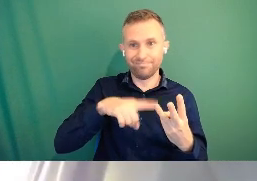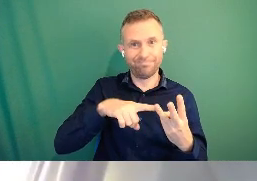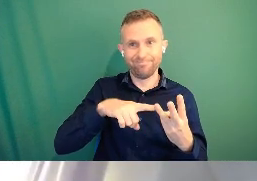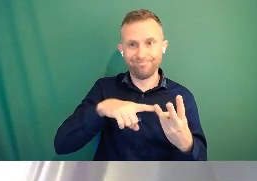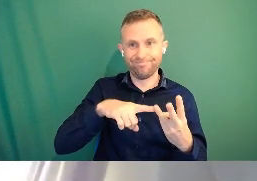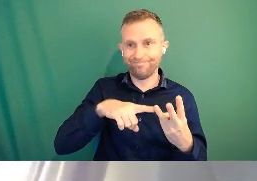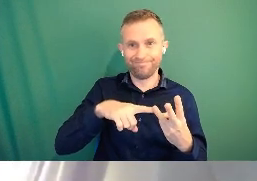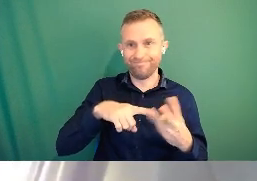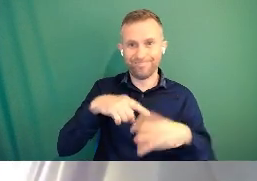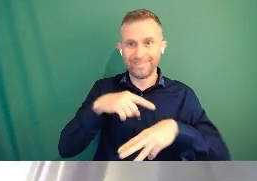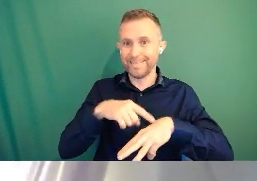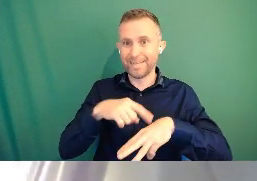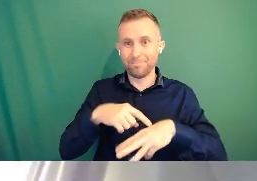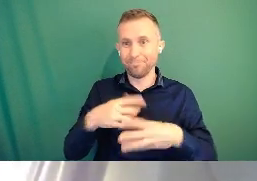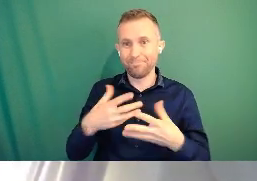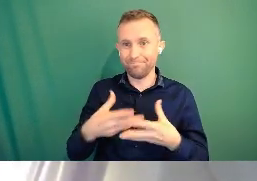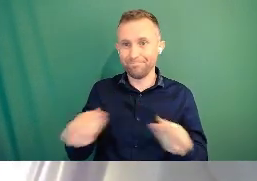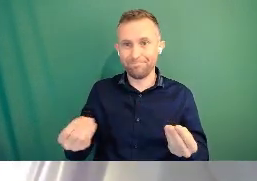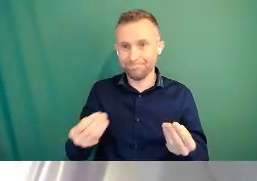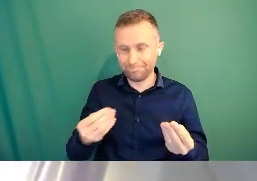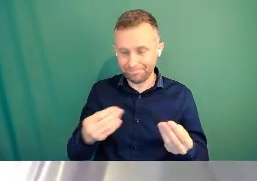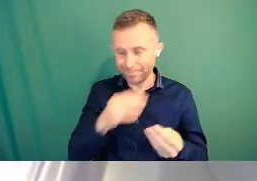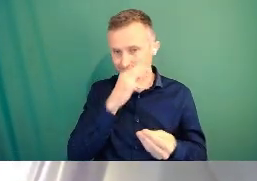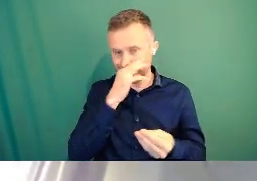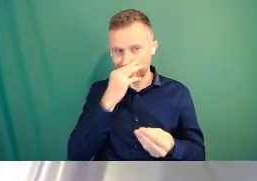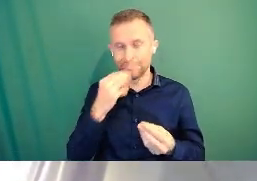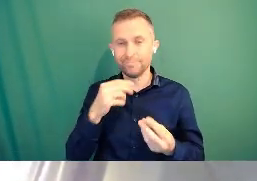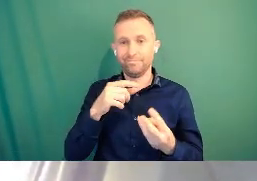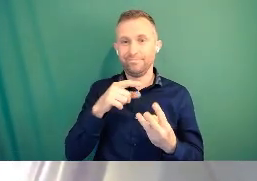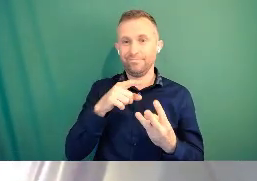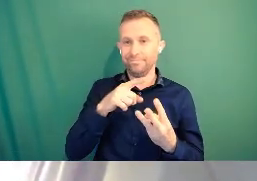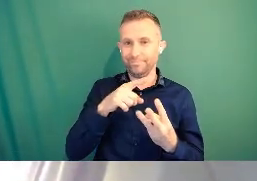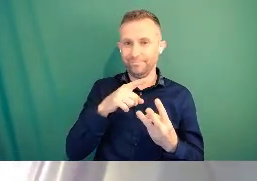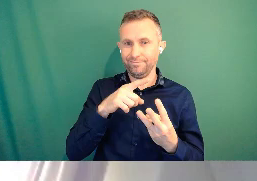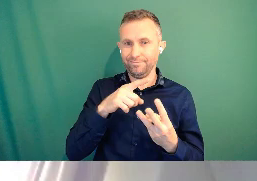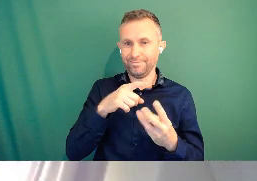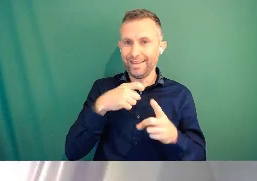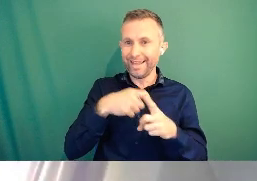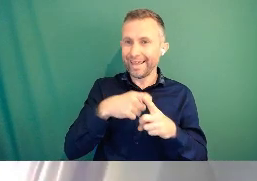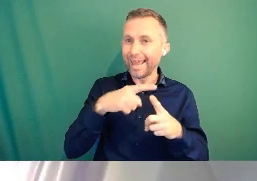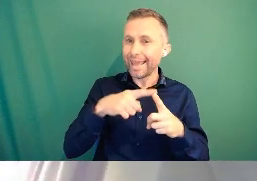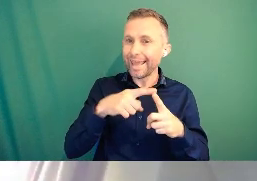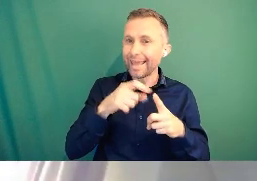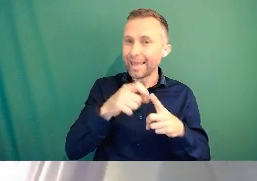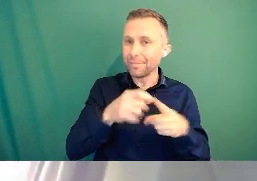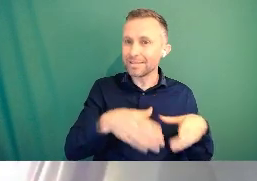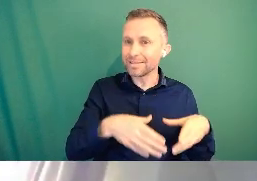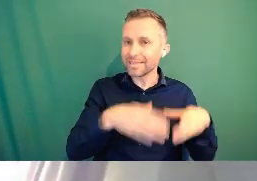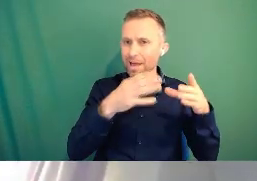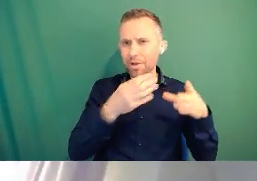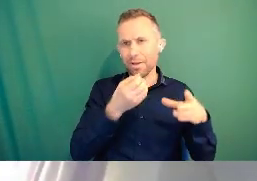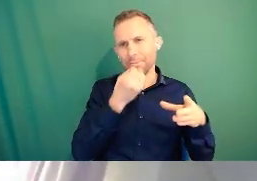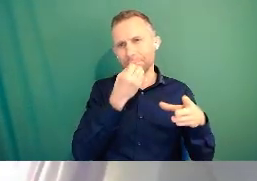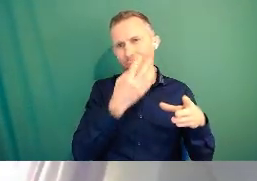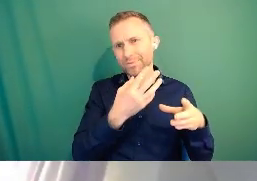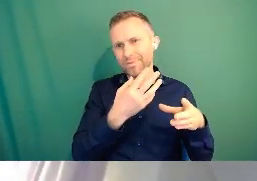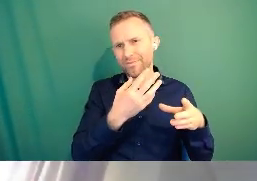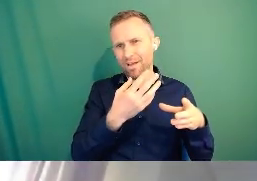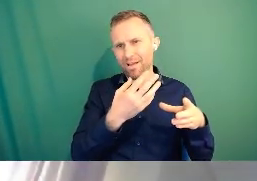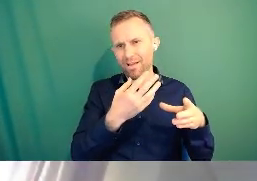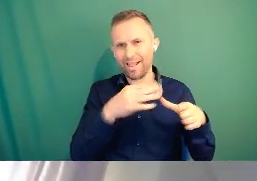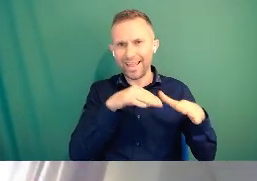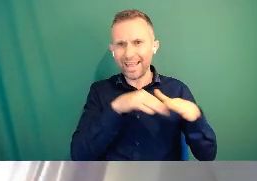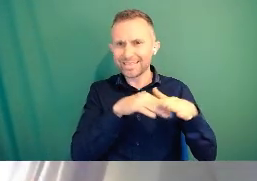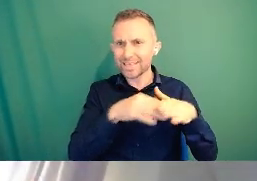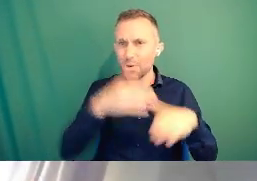regarding the decoration in the castle, as I say, the Keep Tower is the mostly decorated one, and on some of its walls